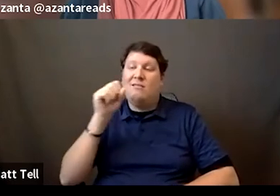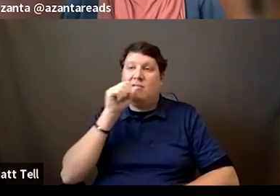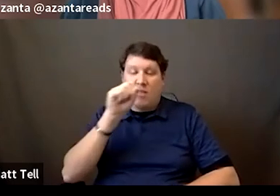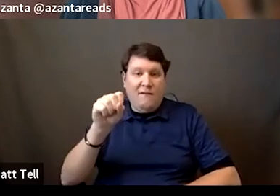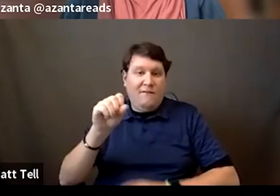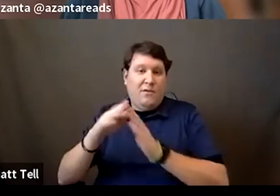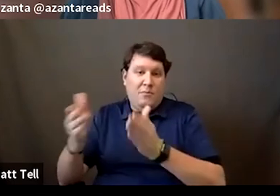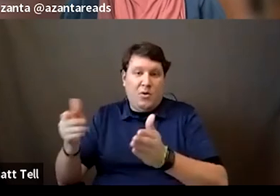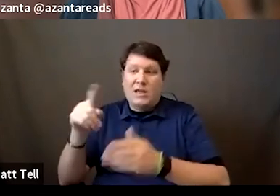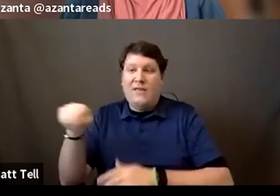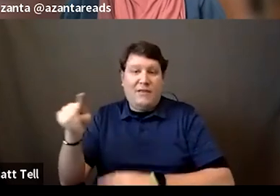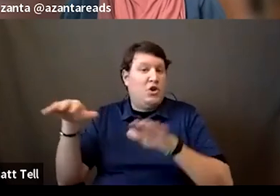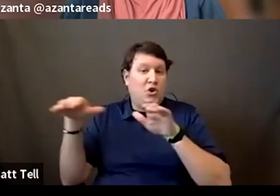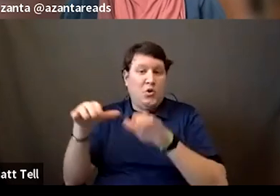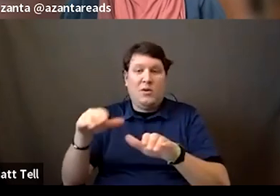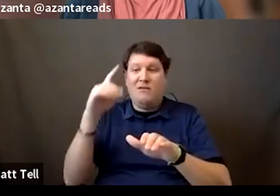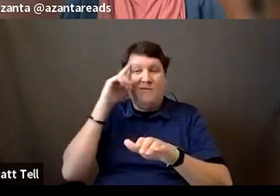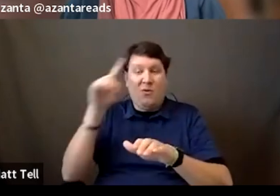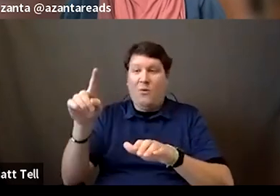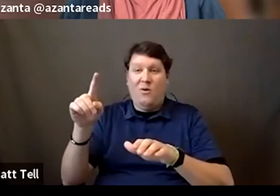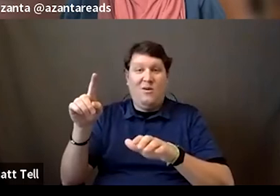of their hearts. So